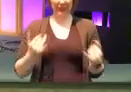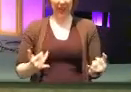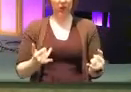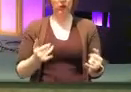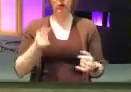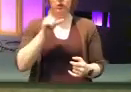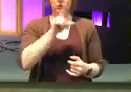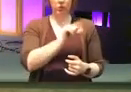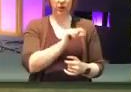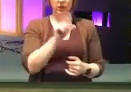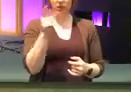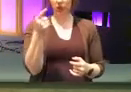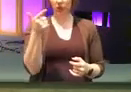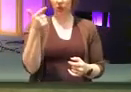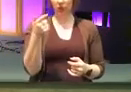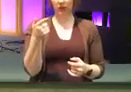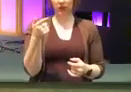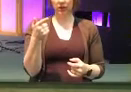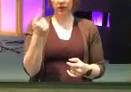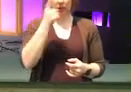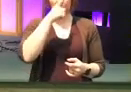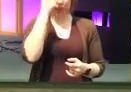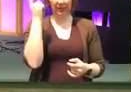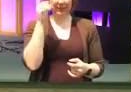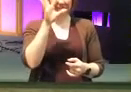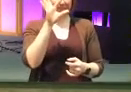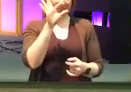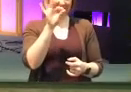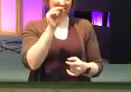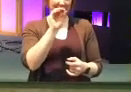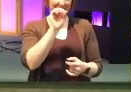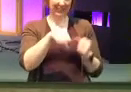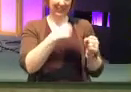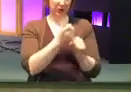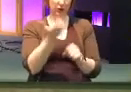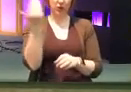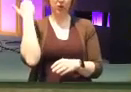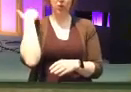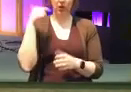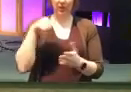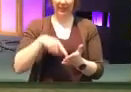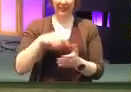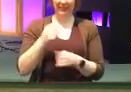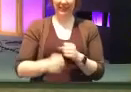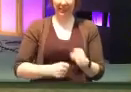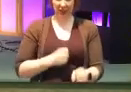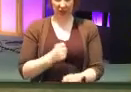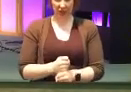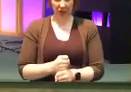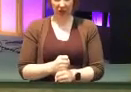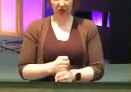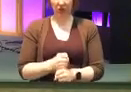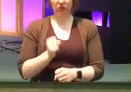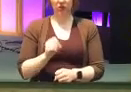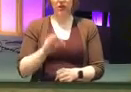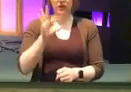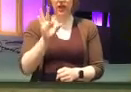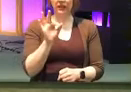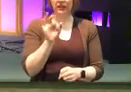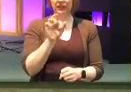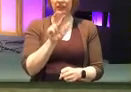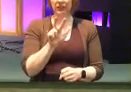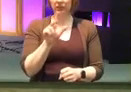In 2021, because it was 90 years ago, this year. So in